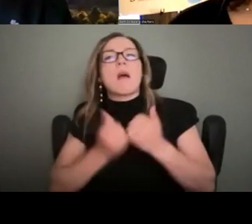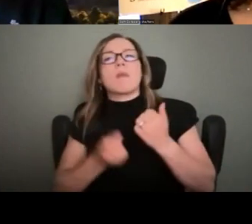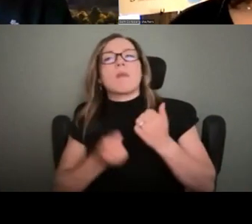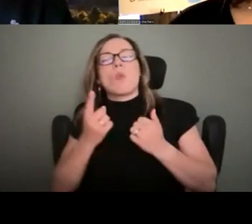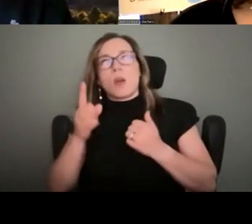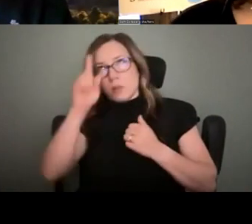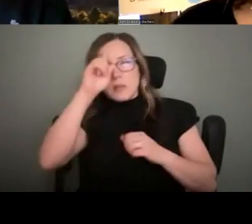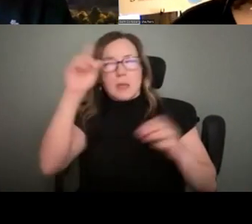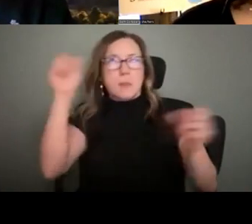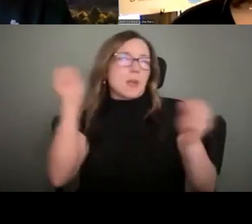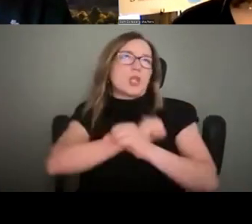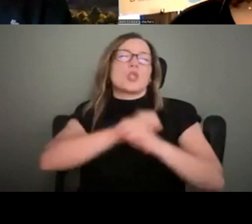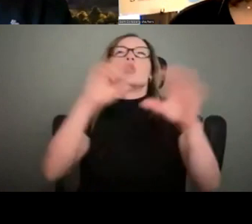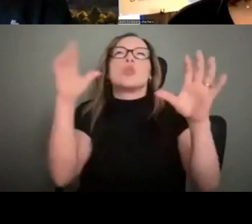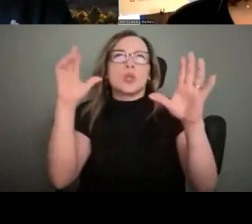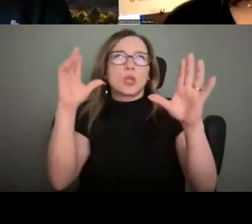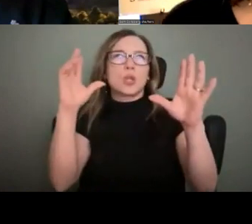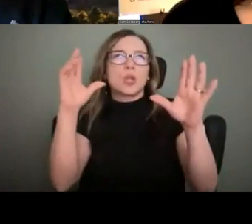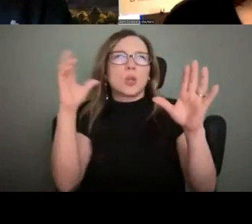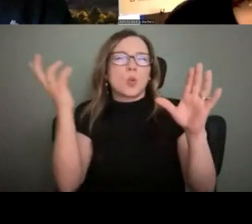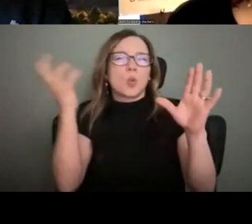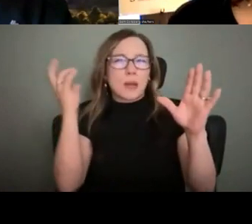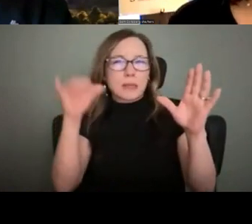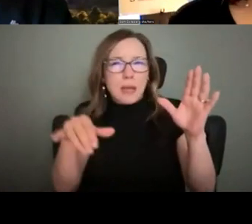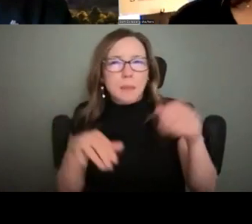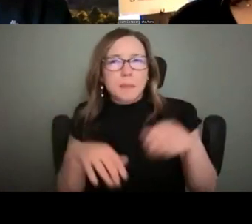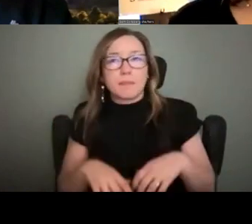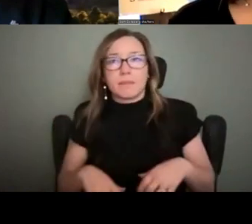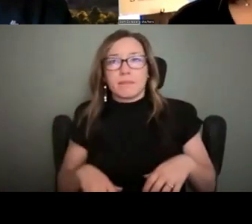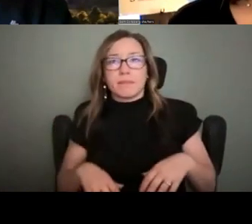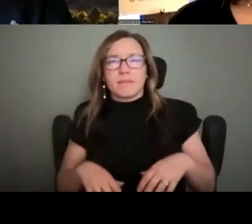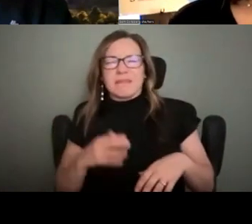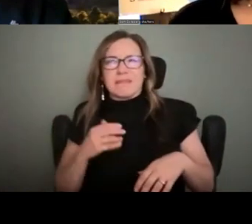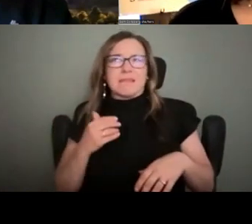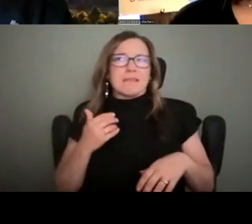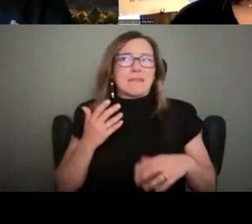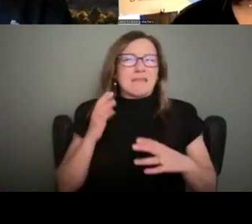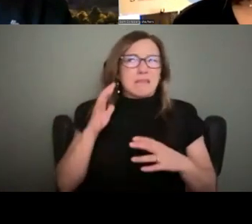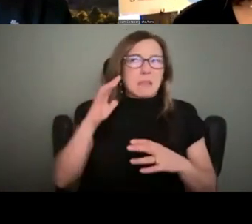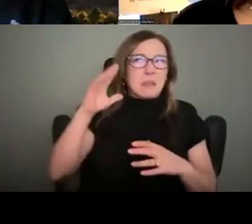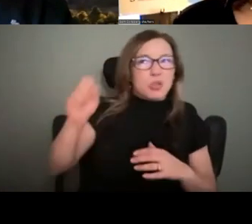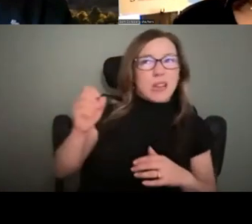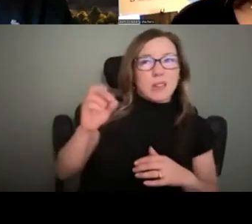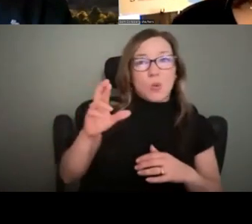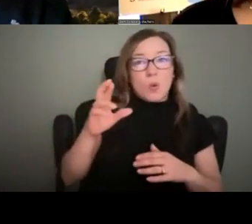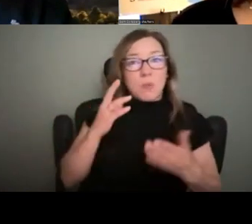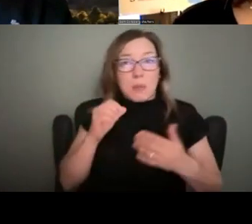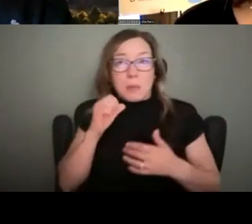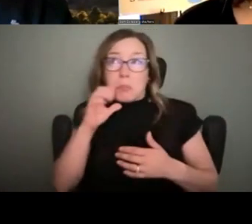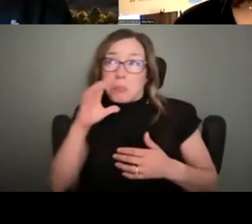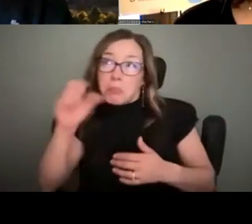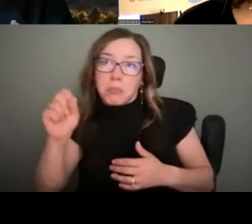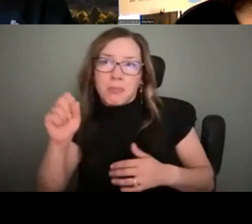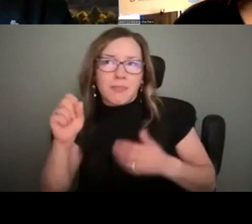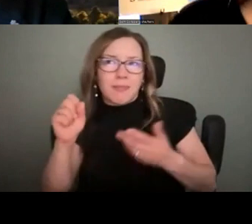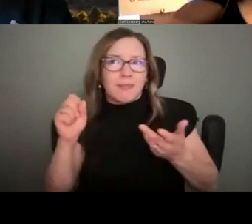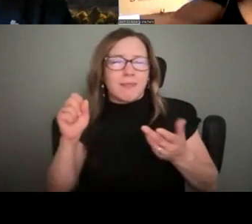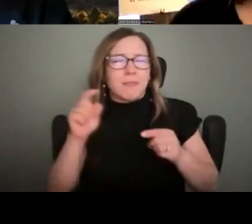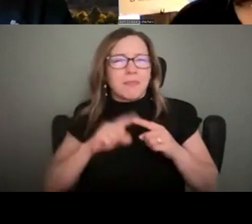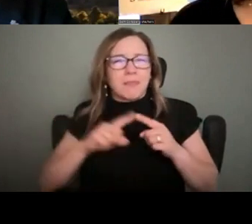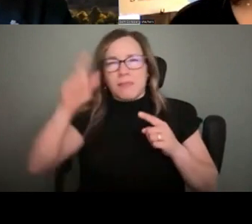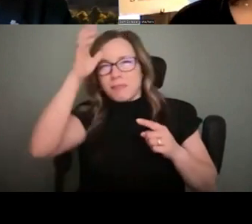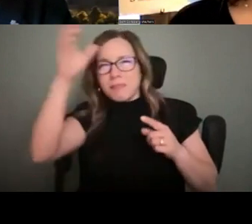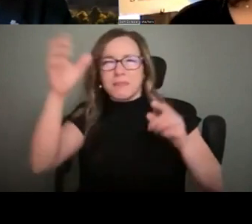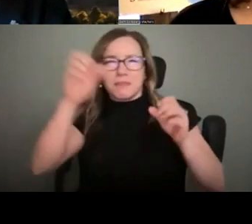picture in mind of what that is. They might or might not be attracted to that kind of program, but they have this concept of